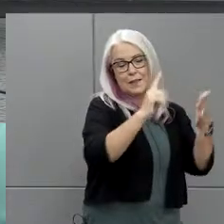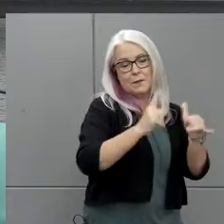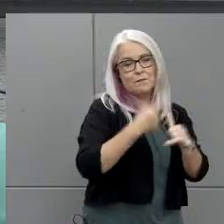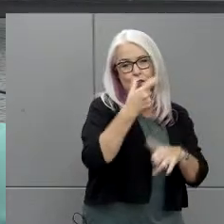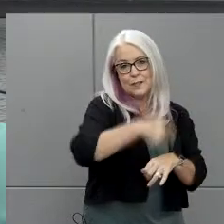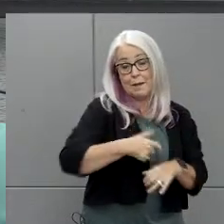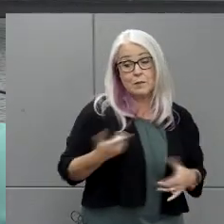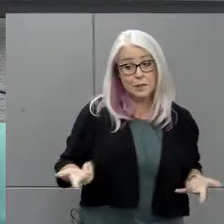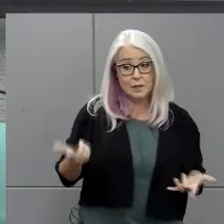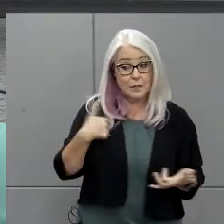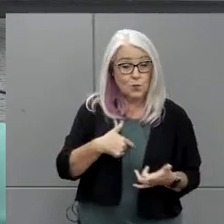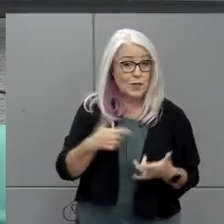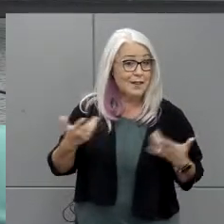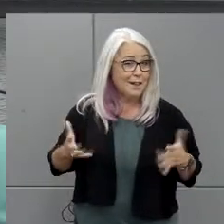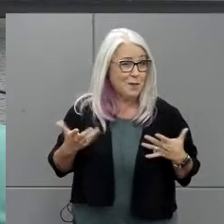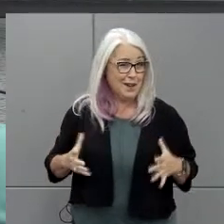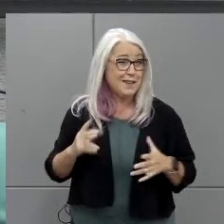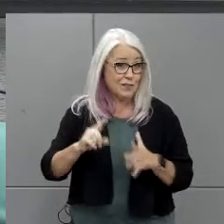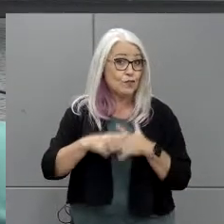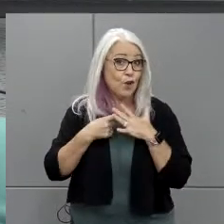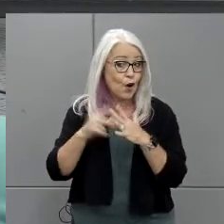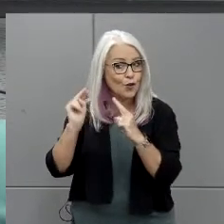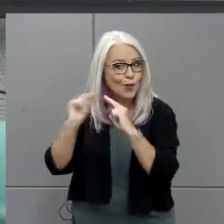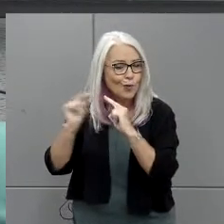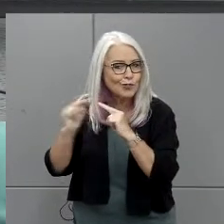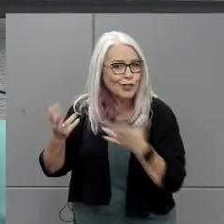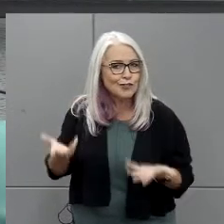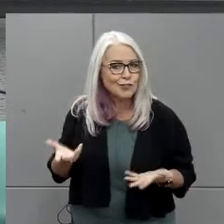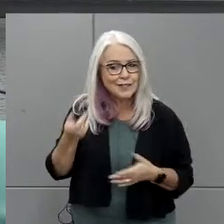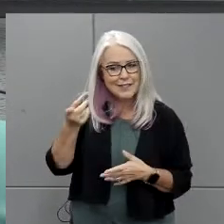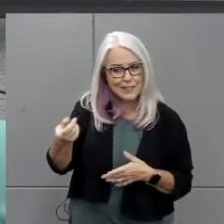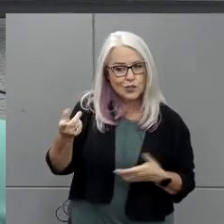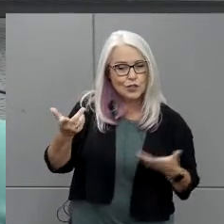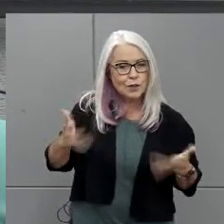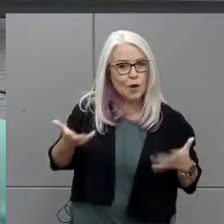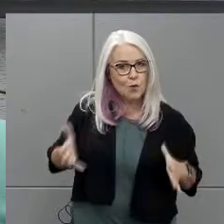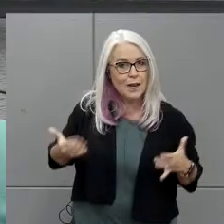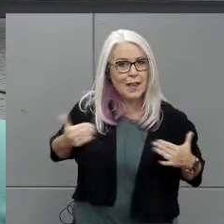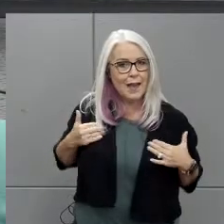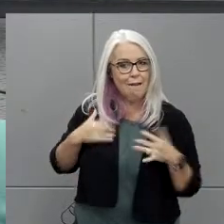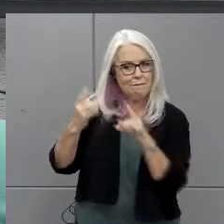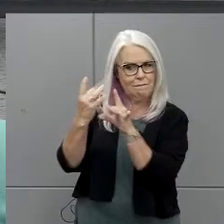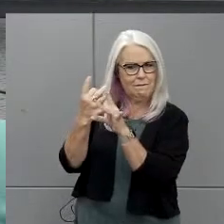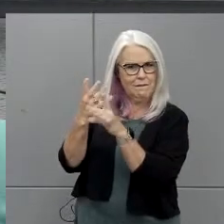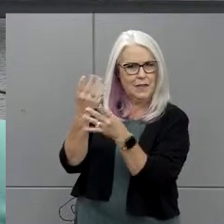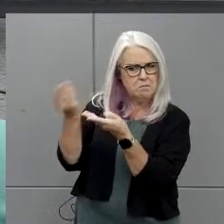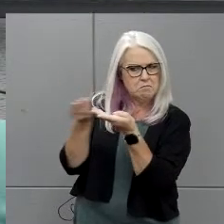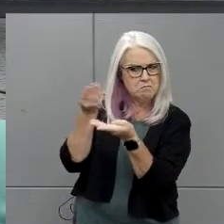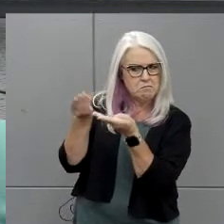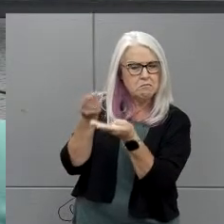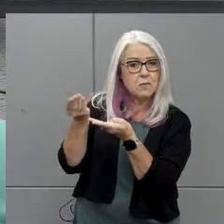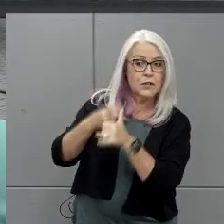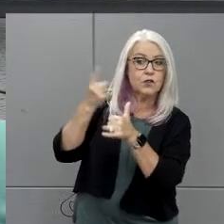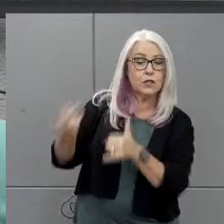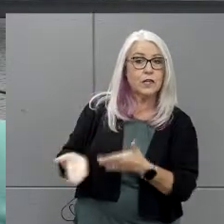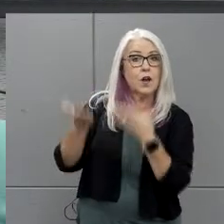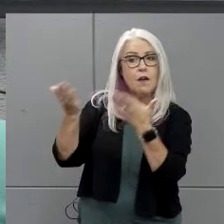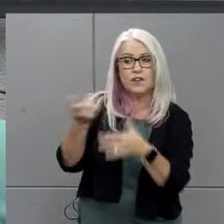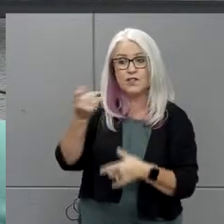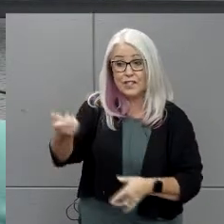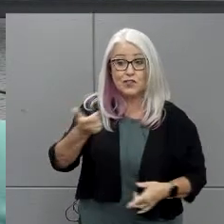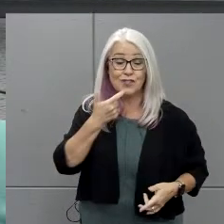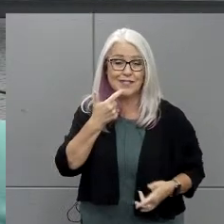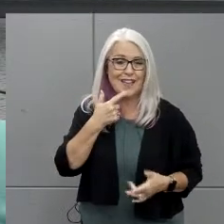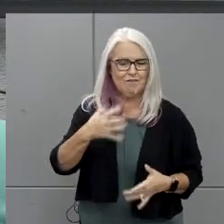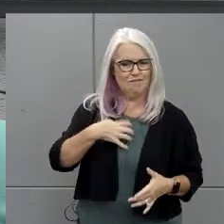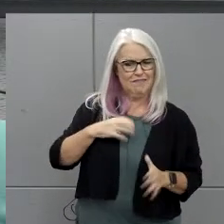negotiations started with her? Has she had any input in us going back to what was initial